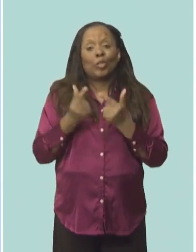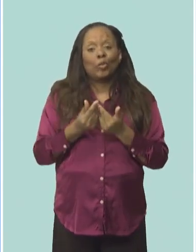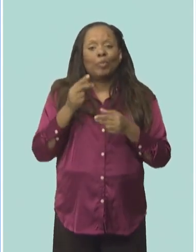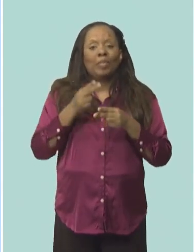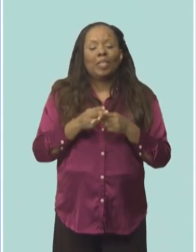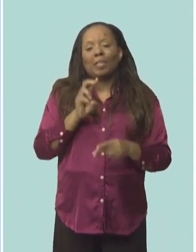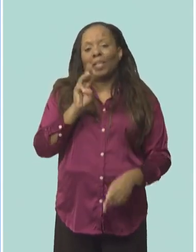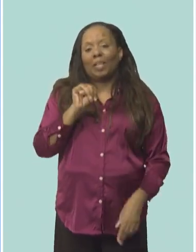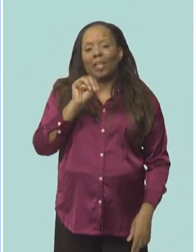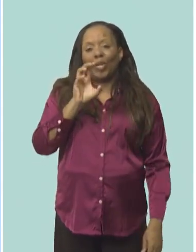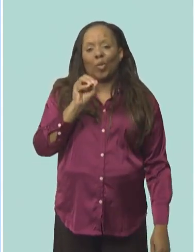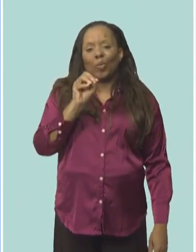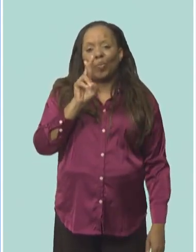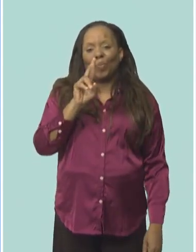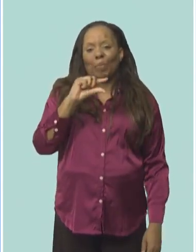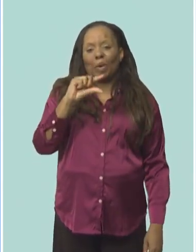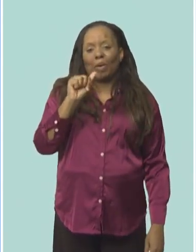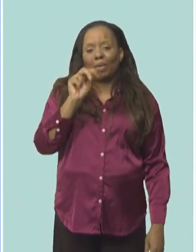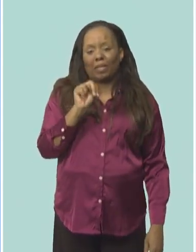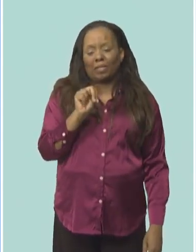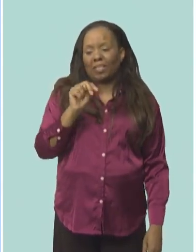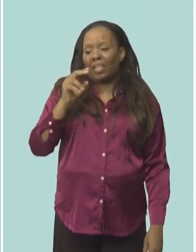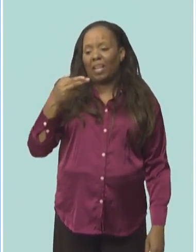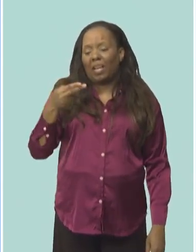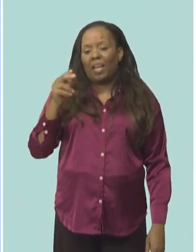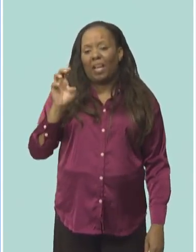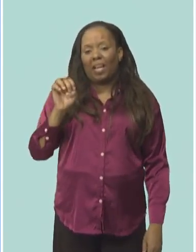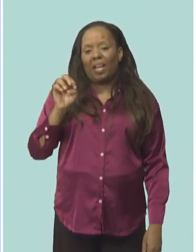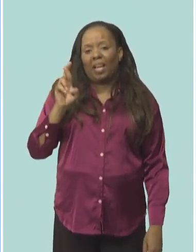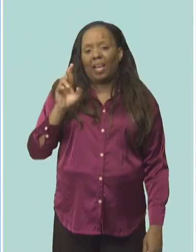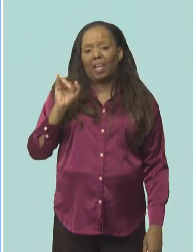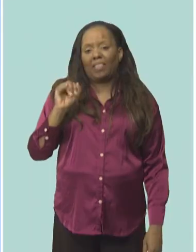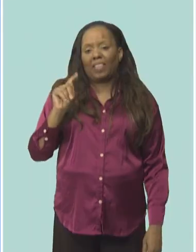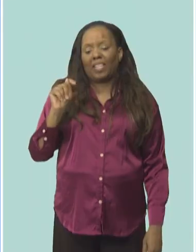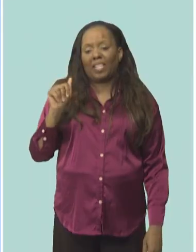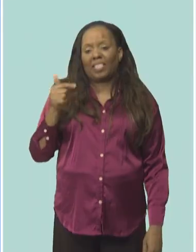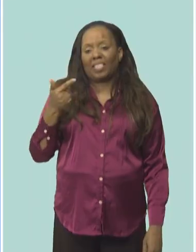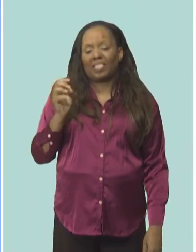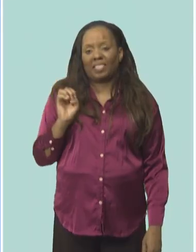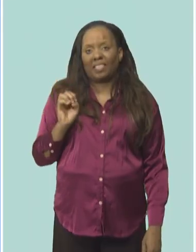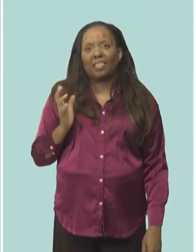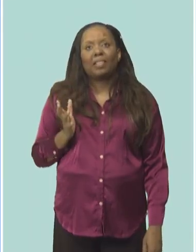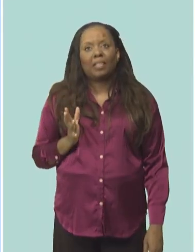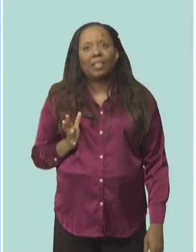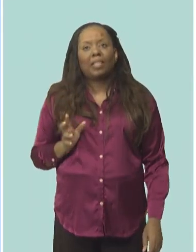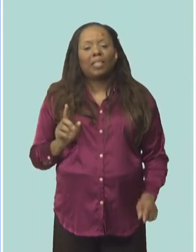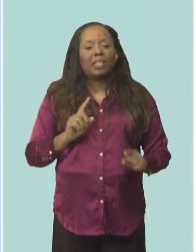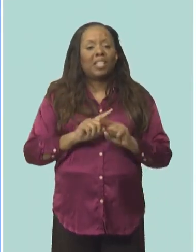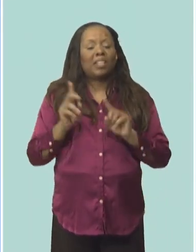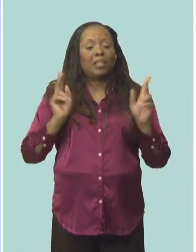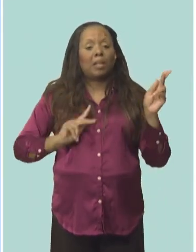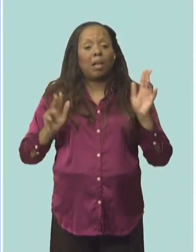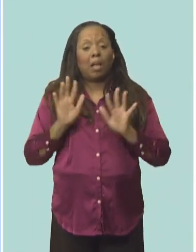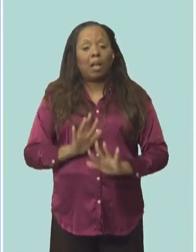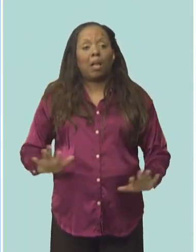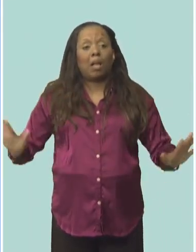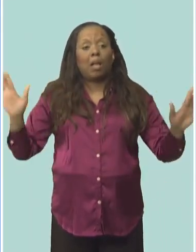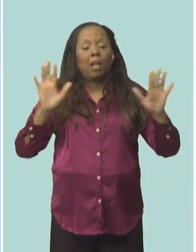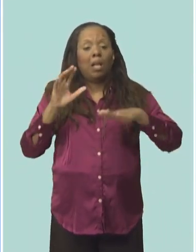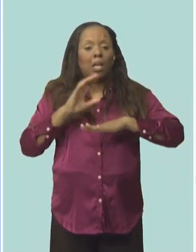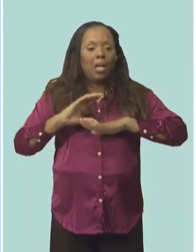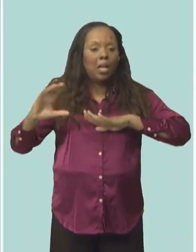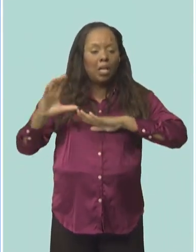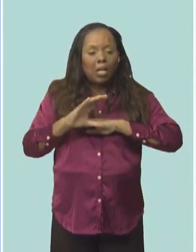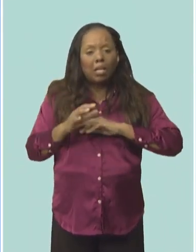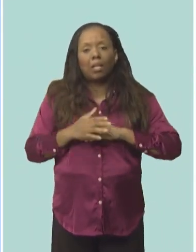the set. I like the variety, the fact that we had acts from across the Caribbean, and you still had